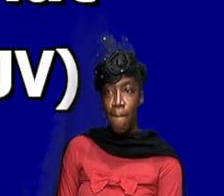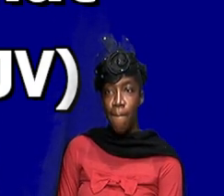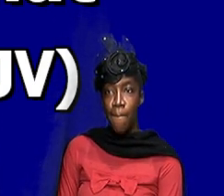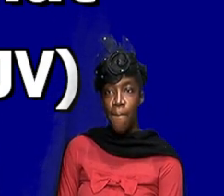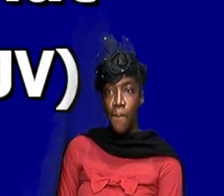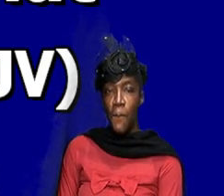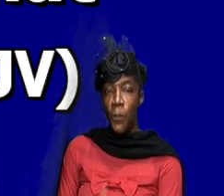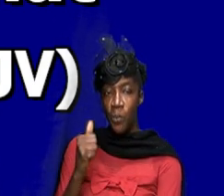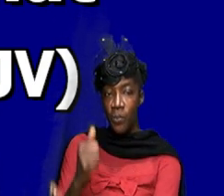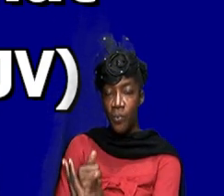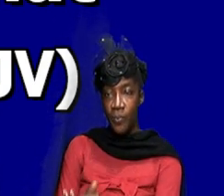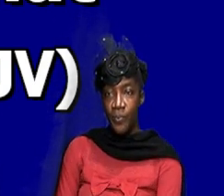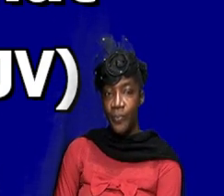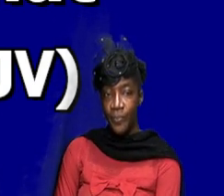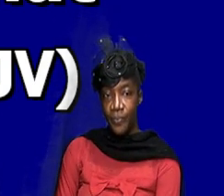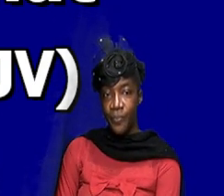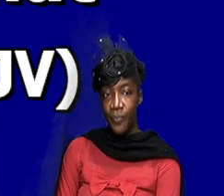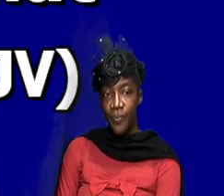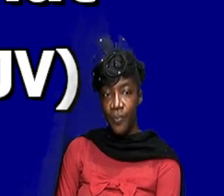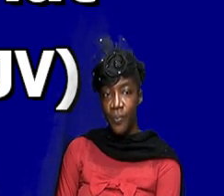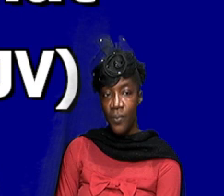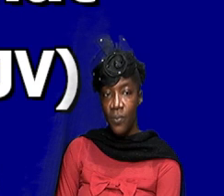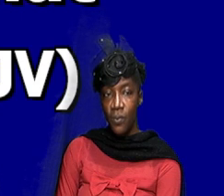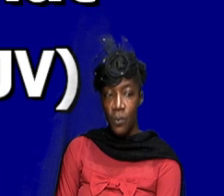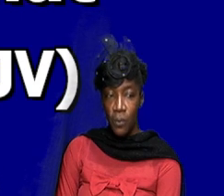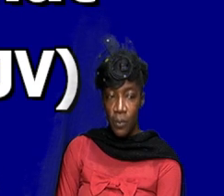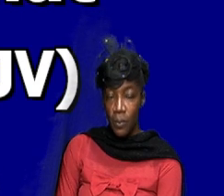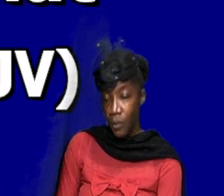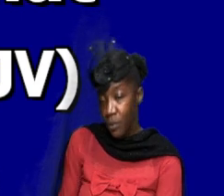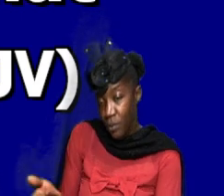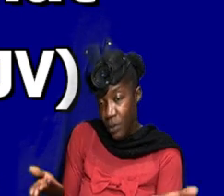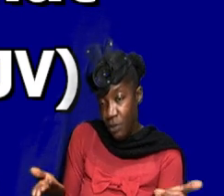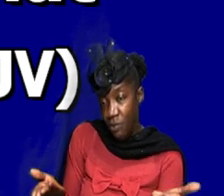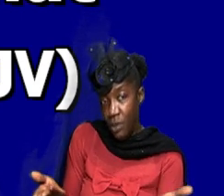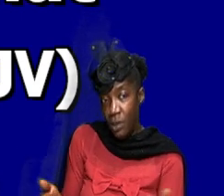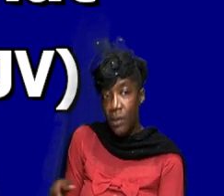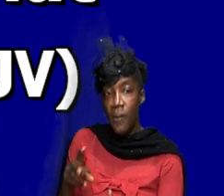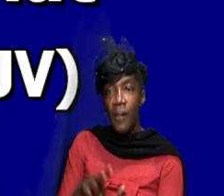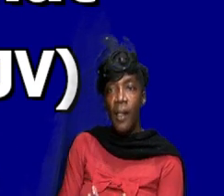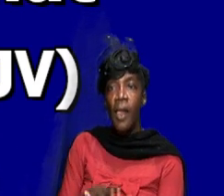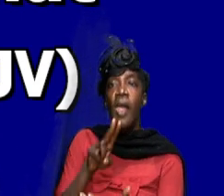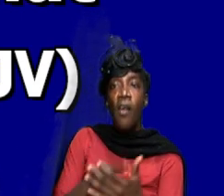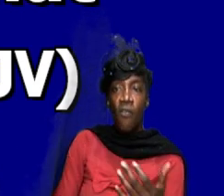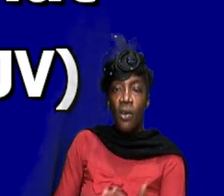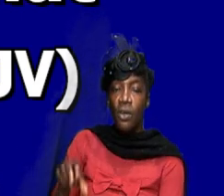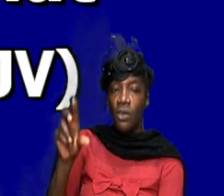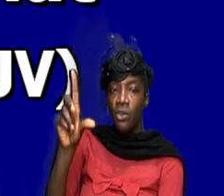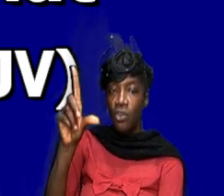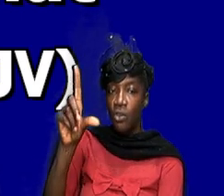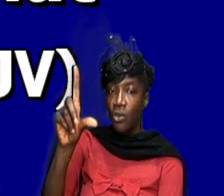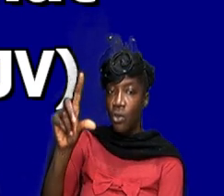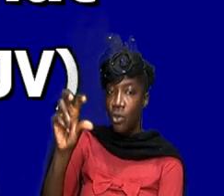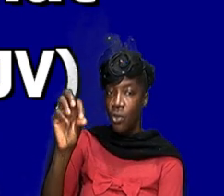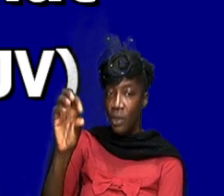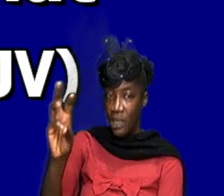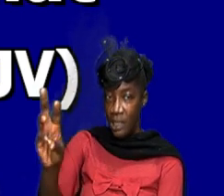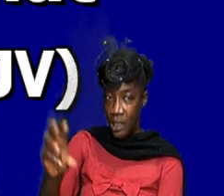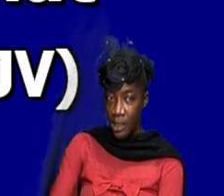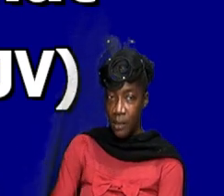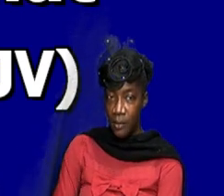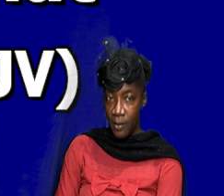Amen. So, there we have it. Verse 26 would be